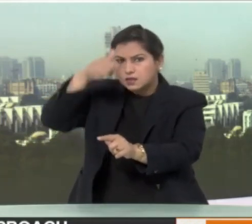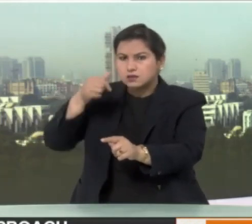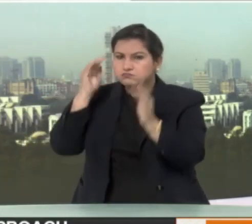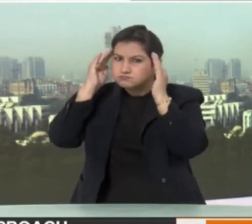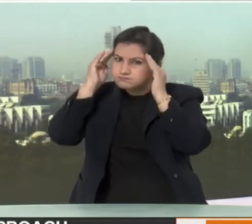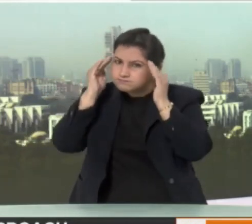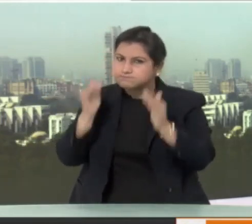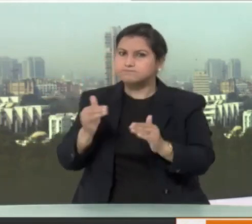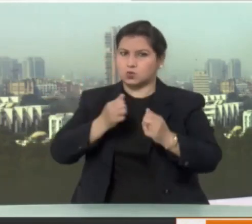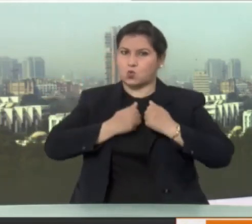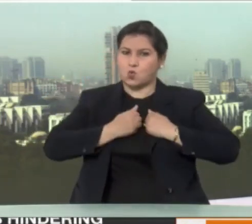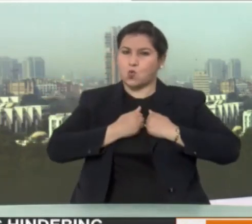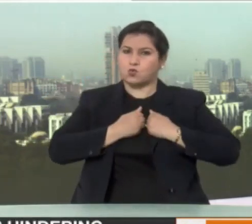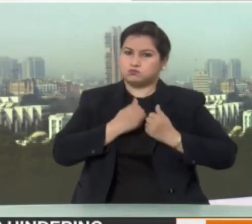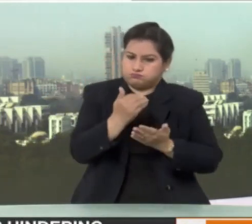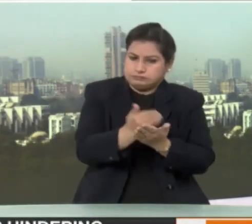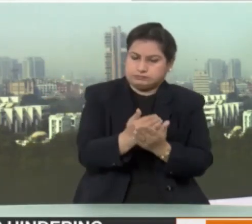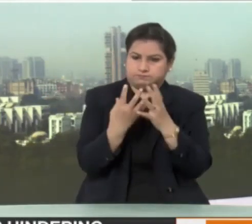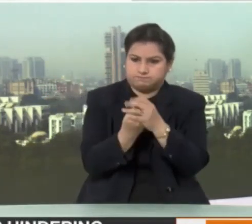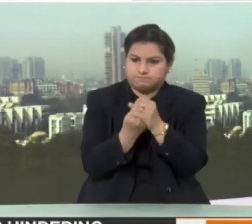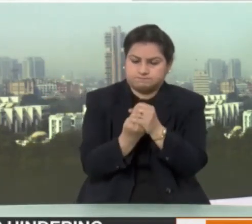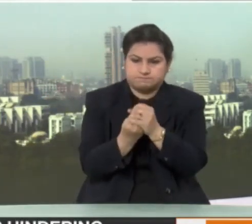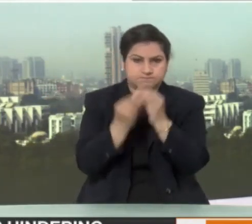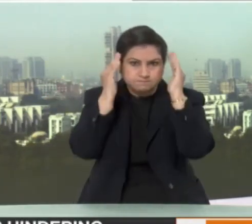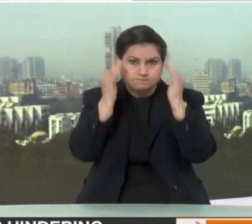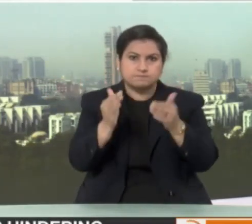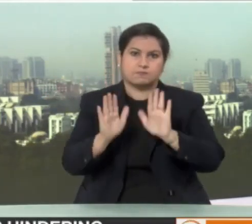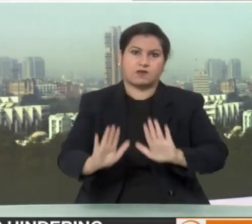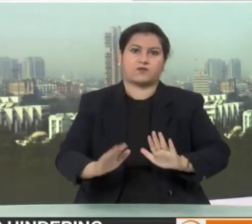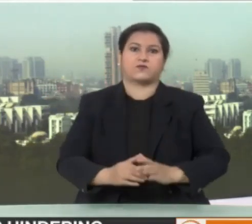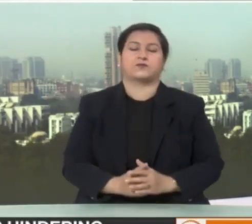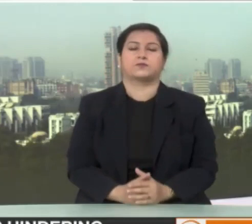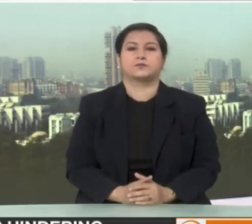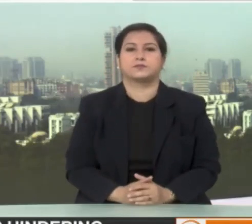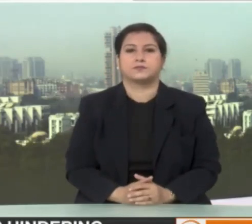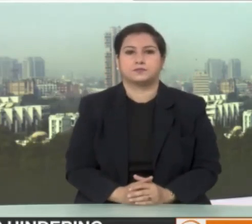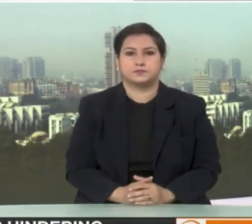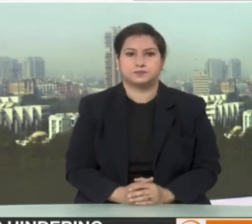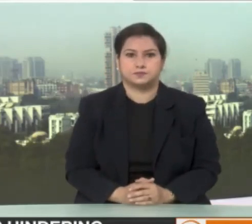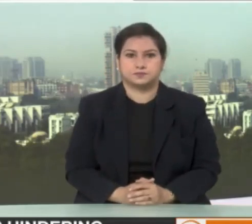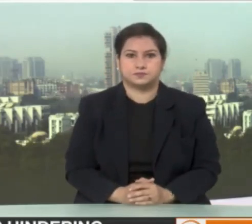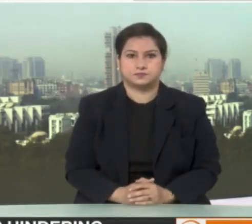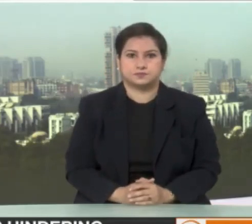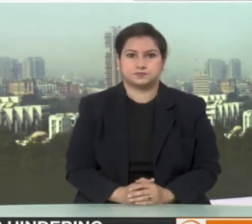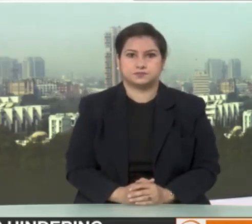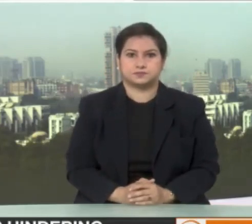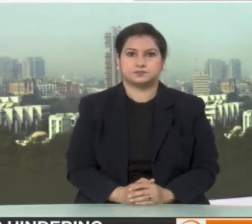deeply committed to ensuring India's sovereignty and security.